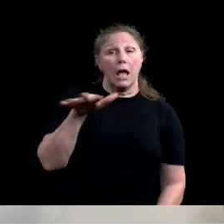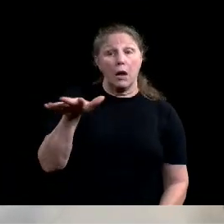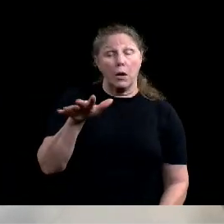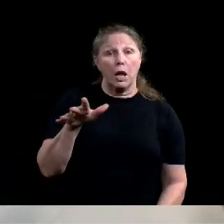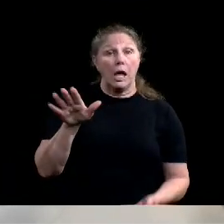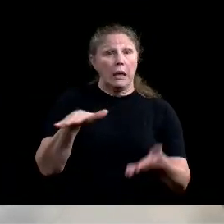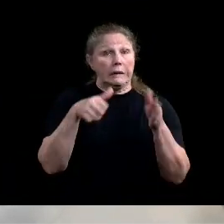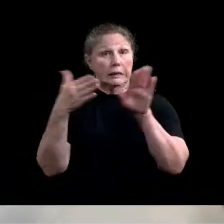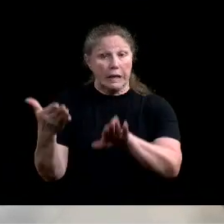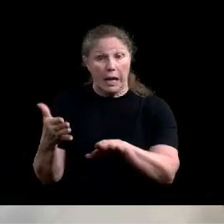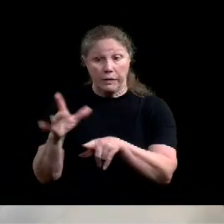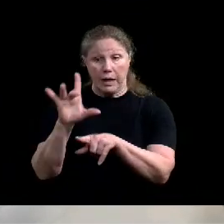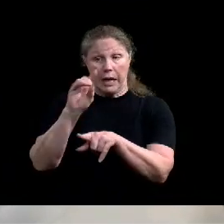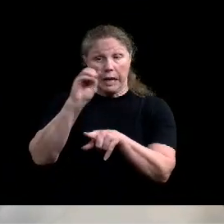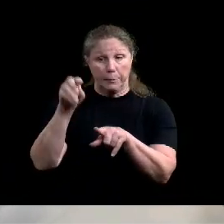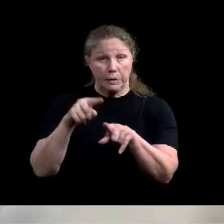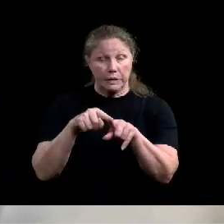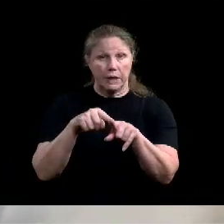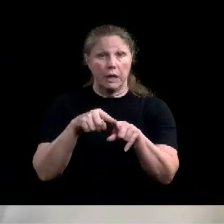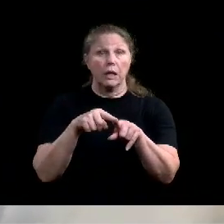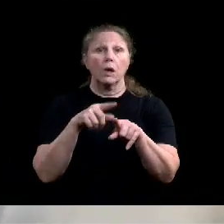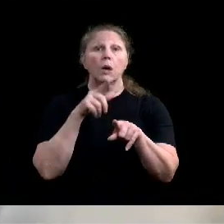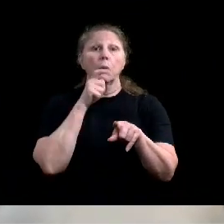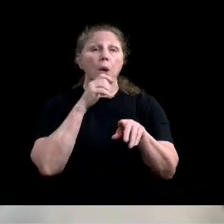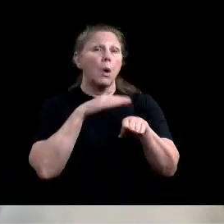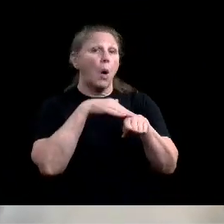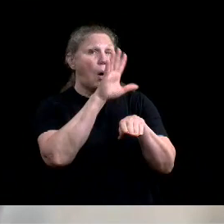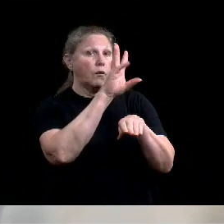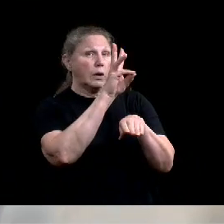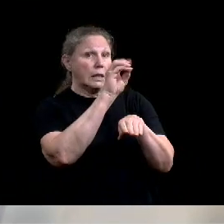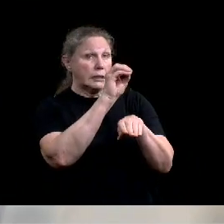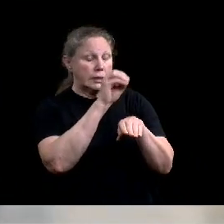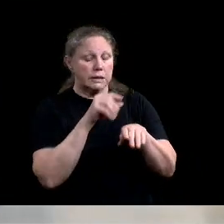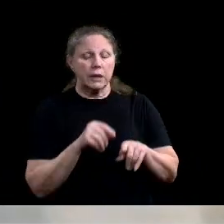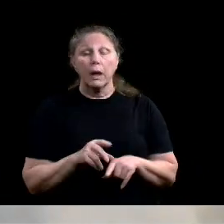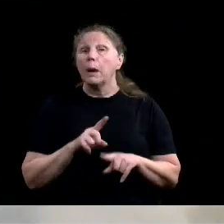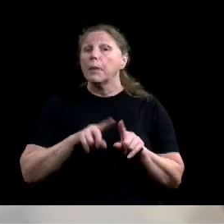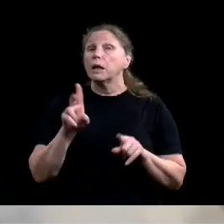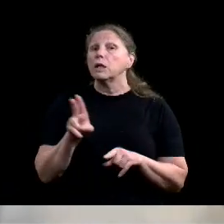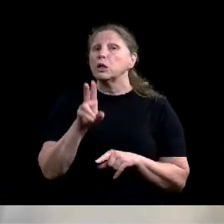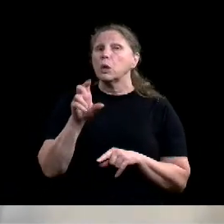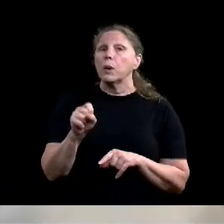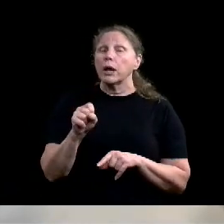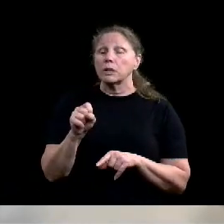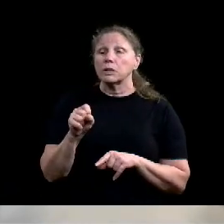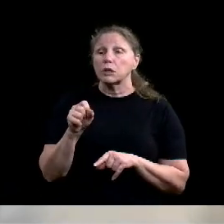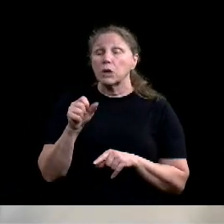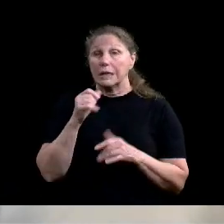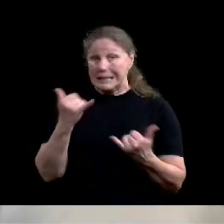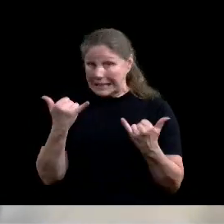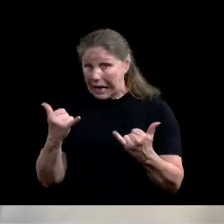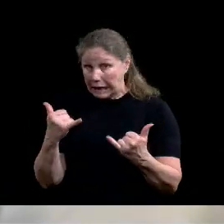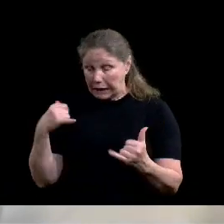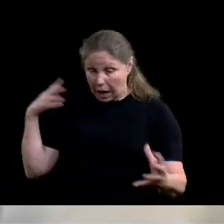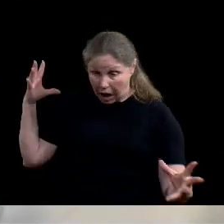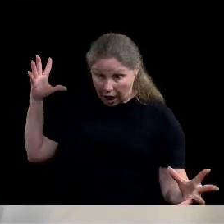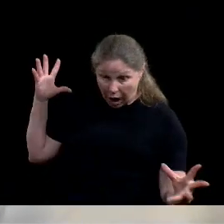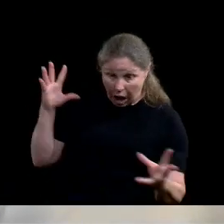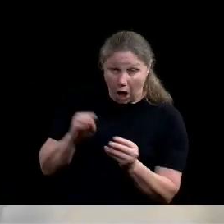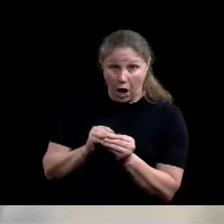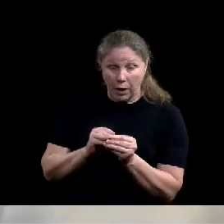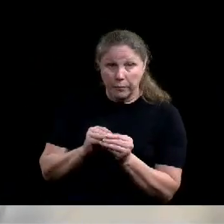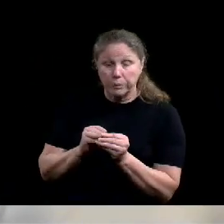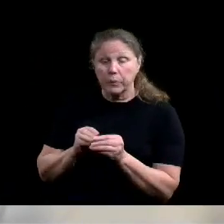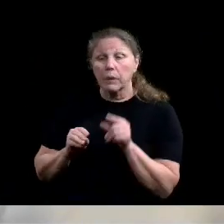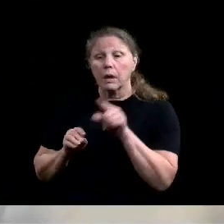In the United States, the data to date indicates that 80% of the deaths are in adults greater